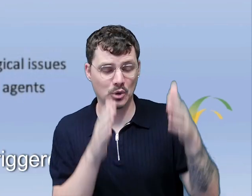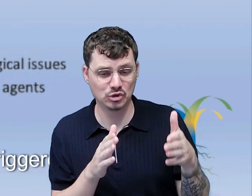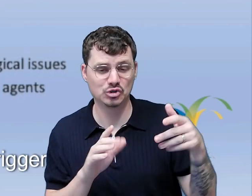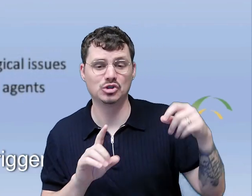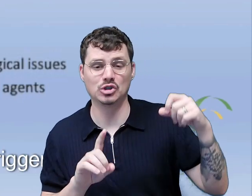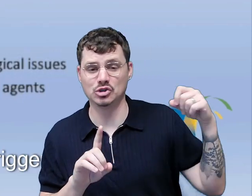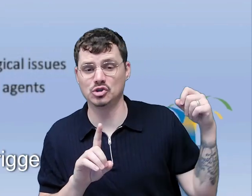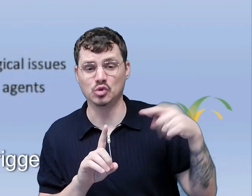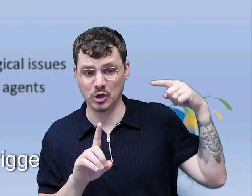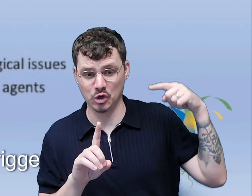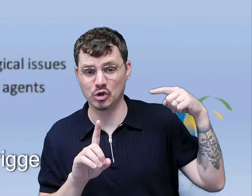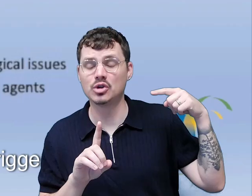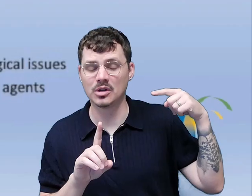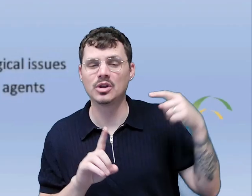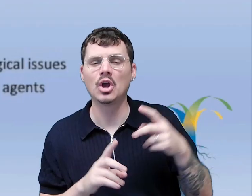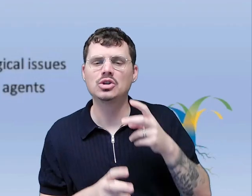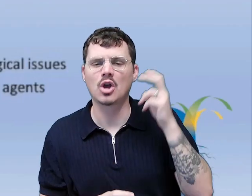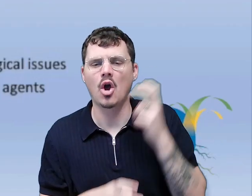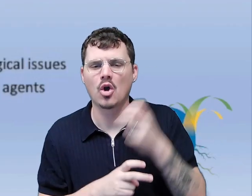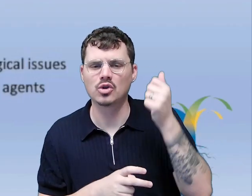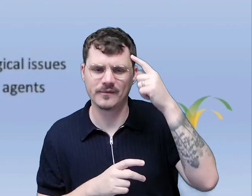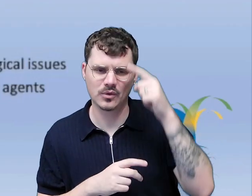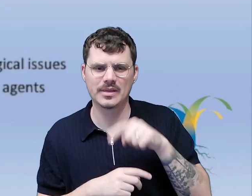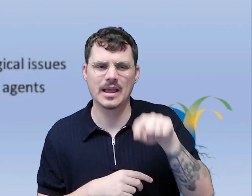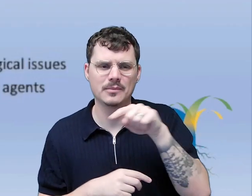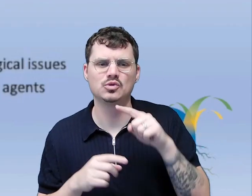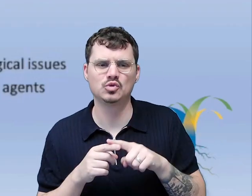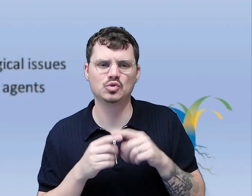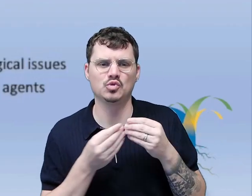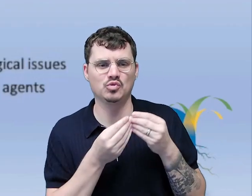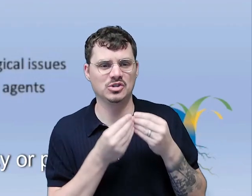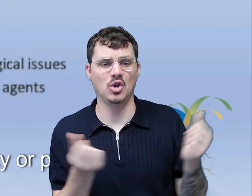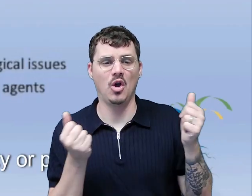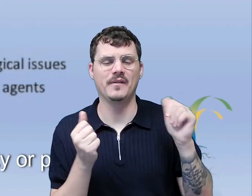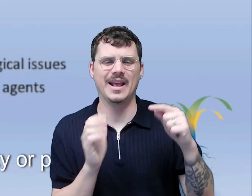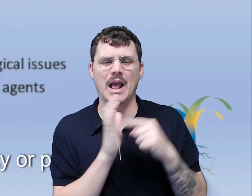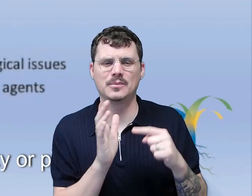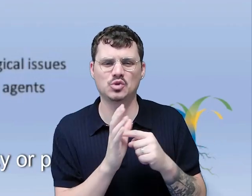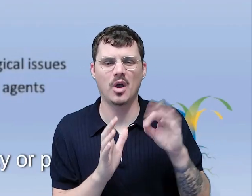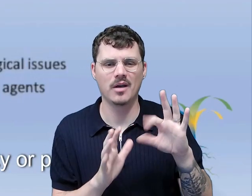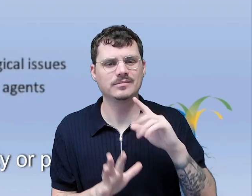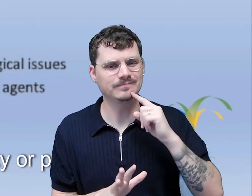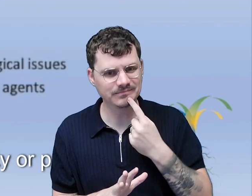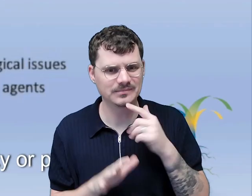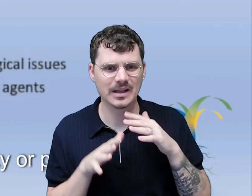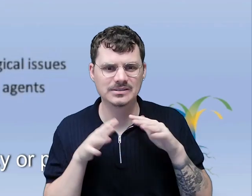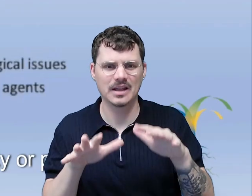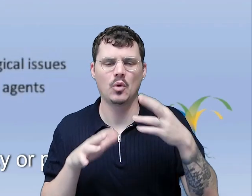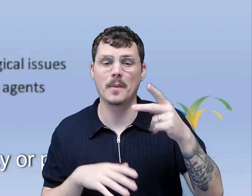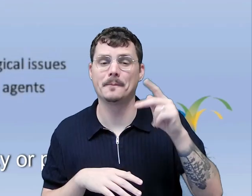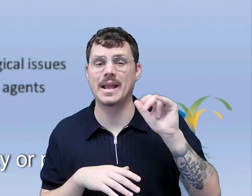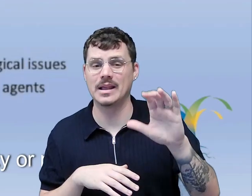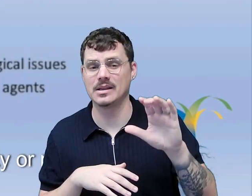a person is triggered, it's much harder for them to resolve an episode of